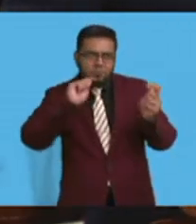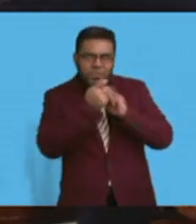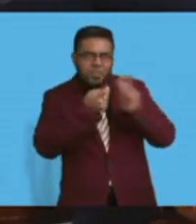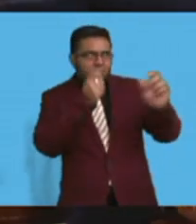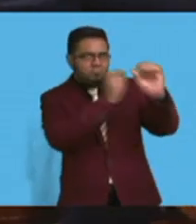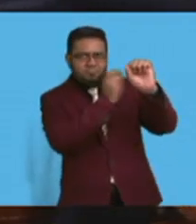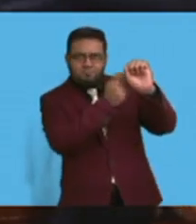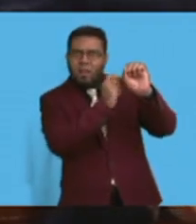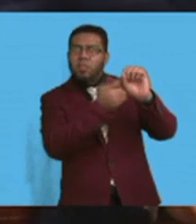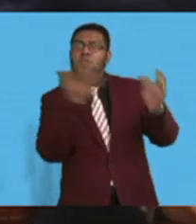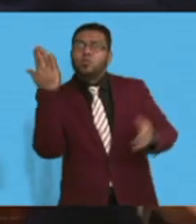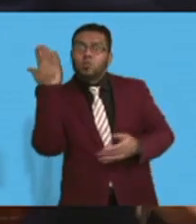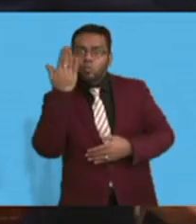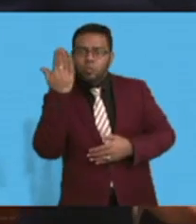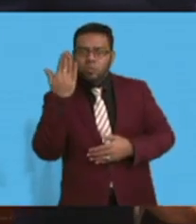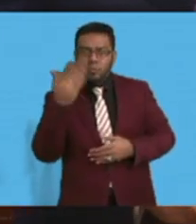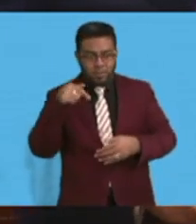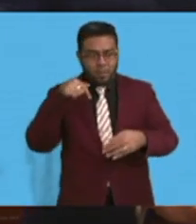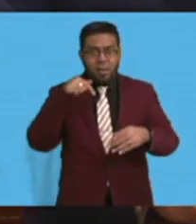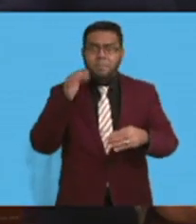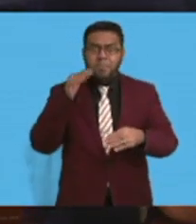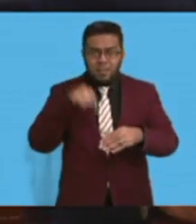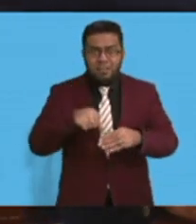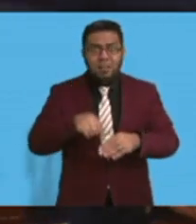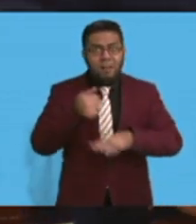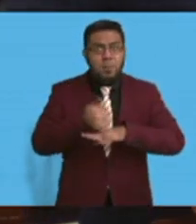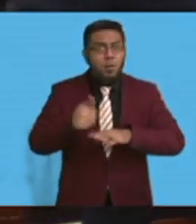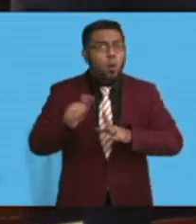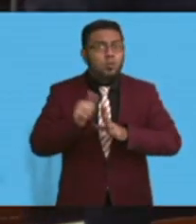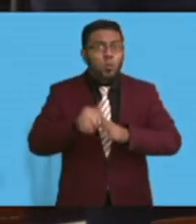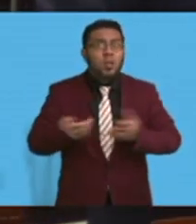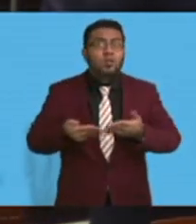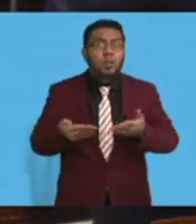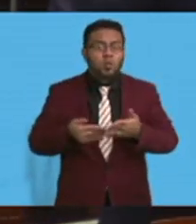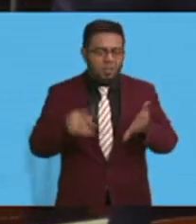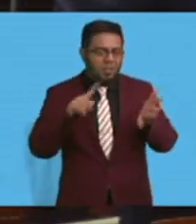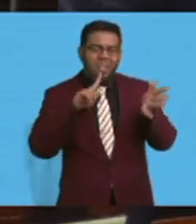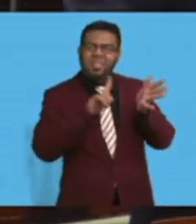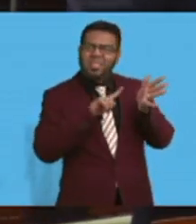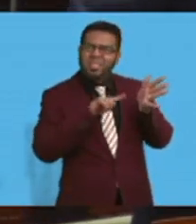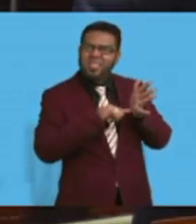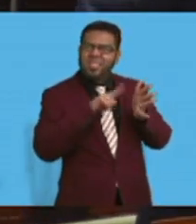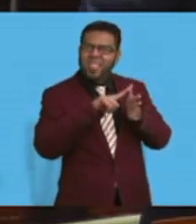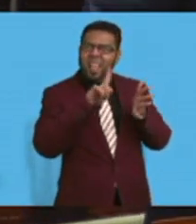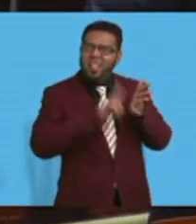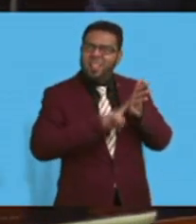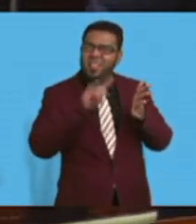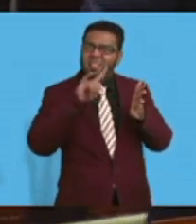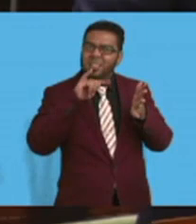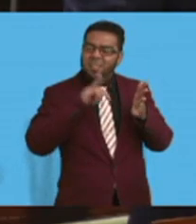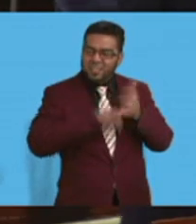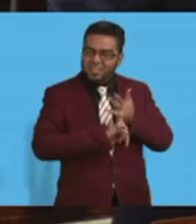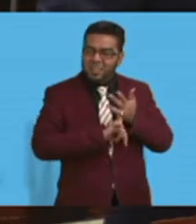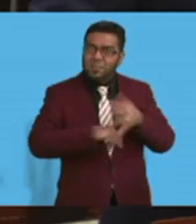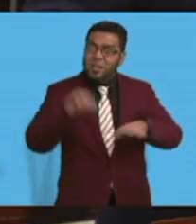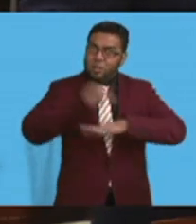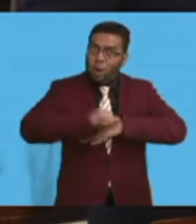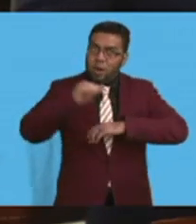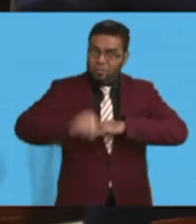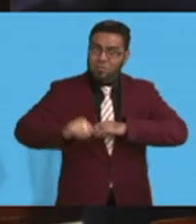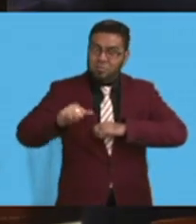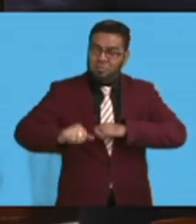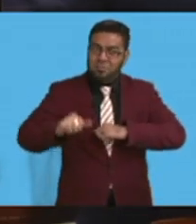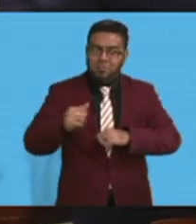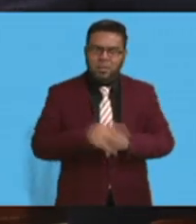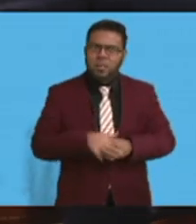Speaker, this government introduced TELS in the National Topper Scheme, because when we actually went out and listened to young Fijians, it was clear that too